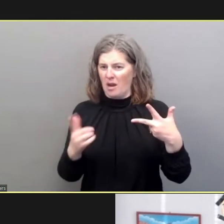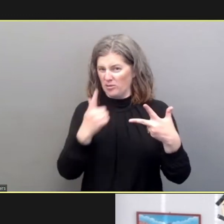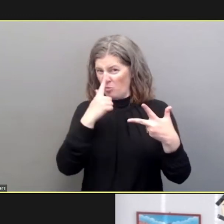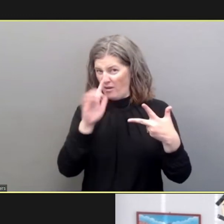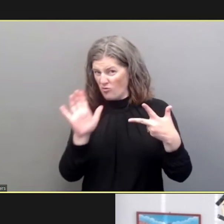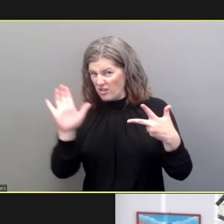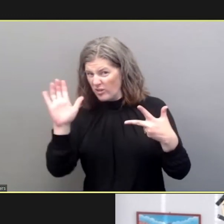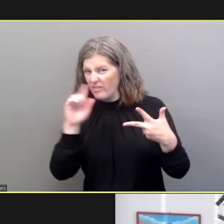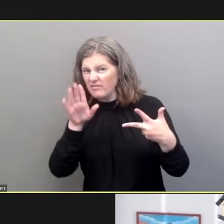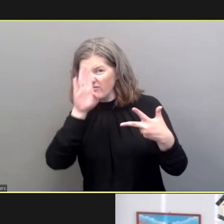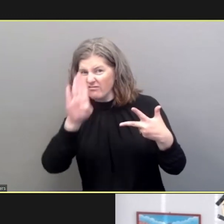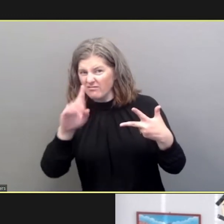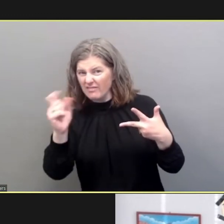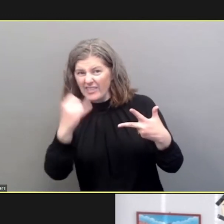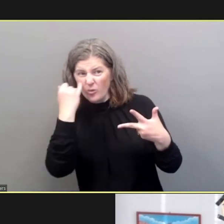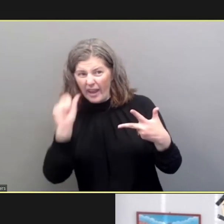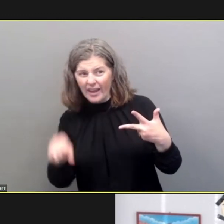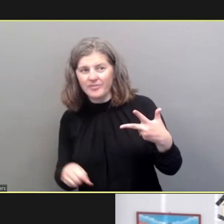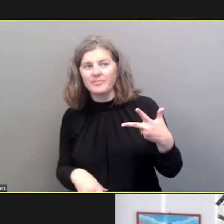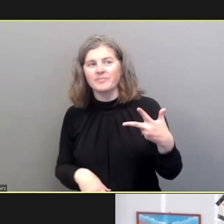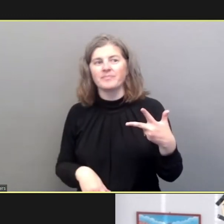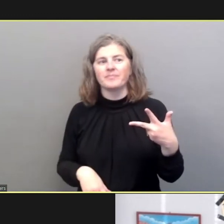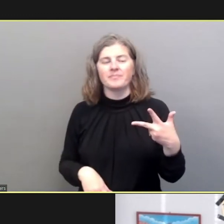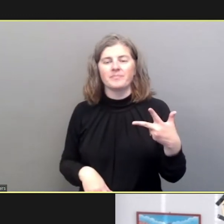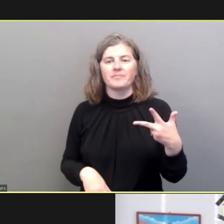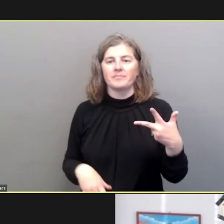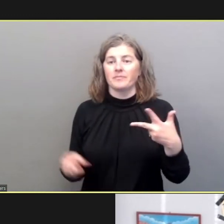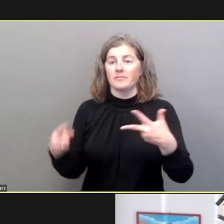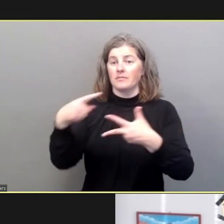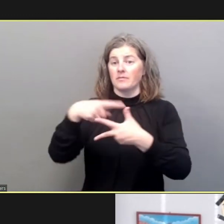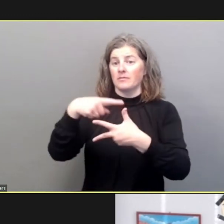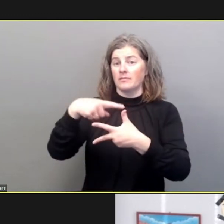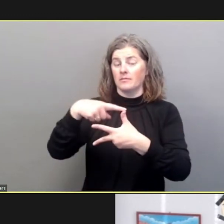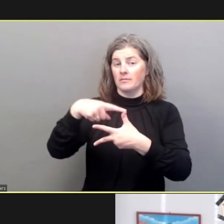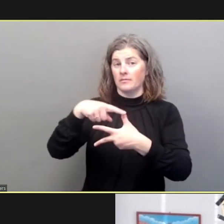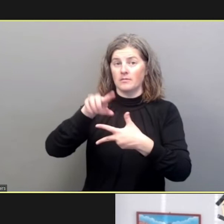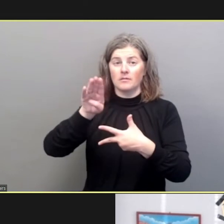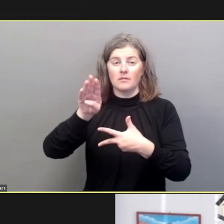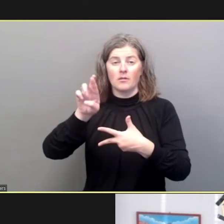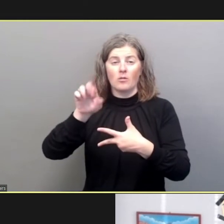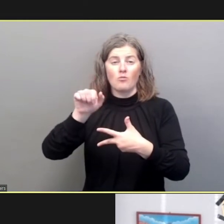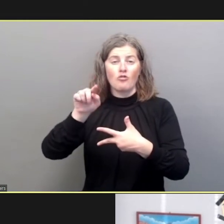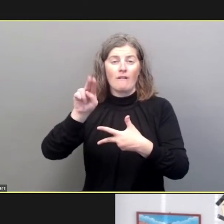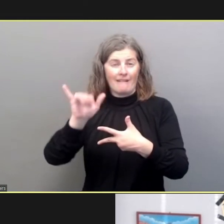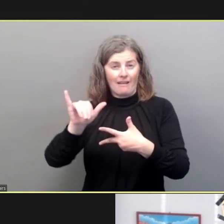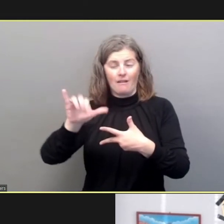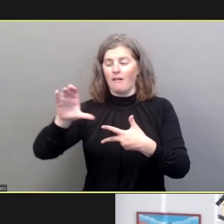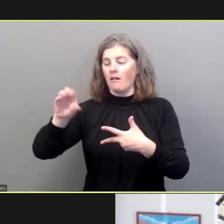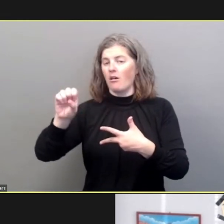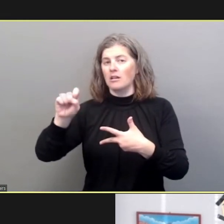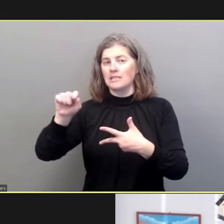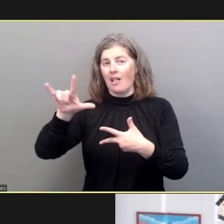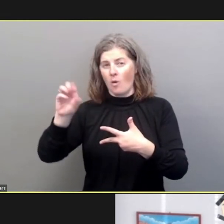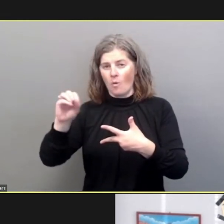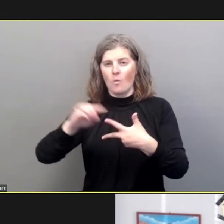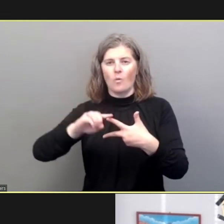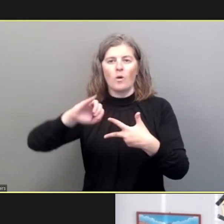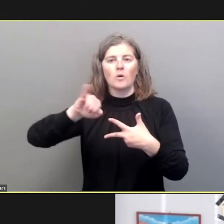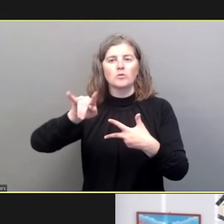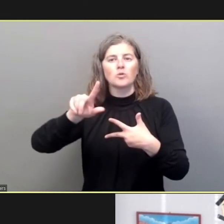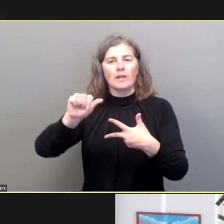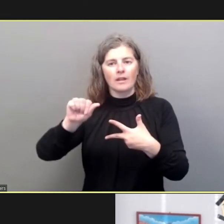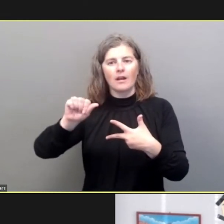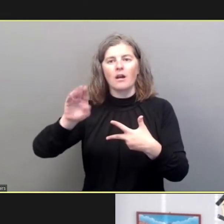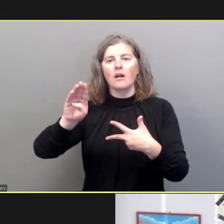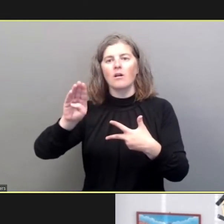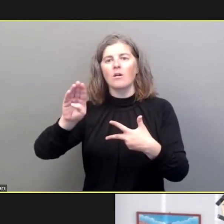ask the question directly if you're able. So we'll start with Brittany Costello, followed by Julia Goldberg, followed by Dan